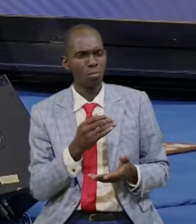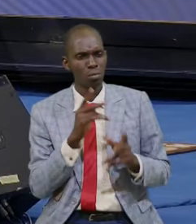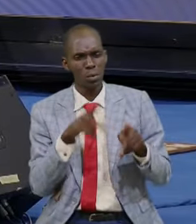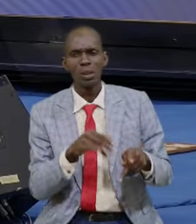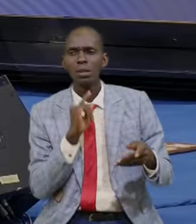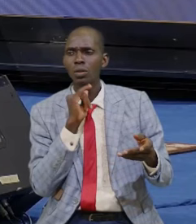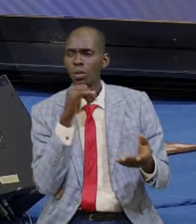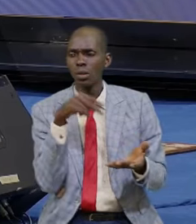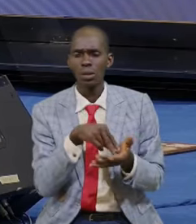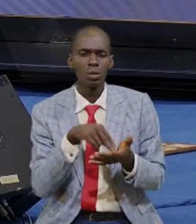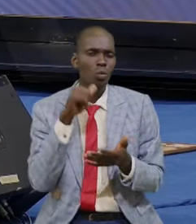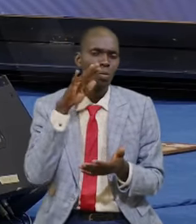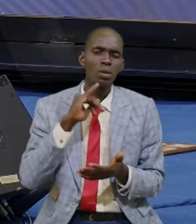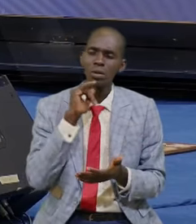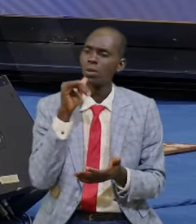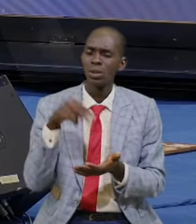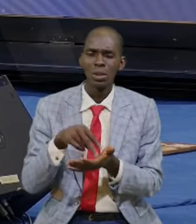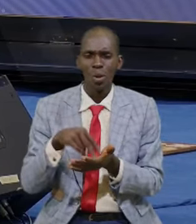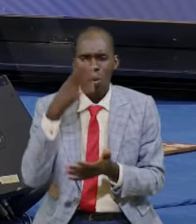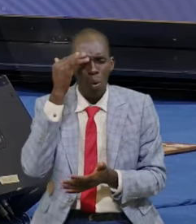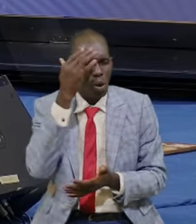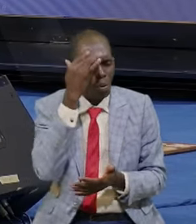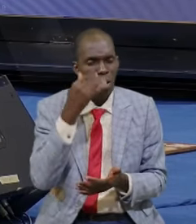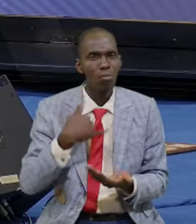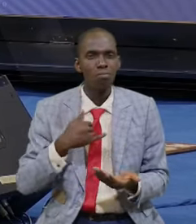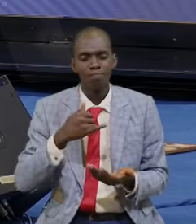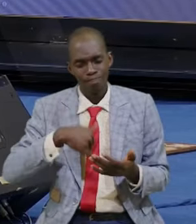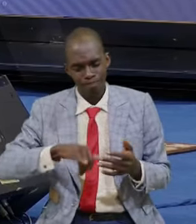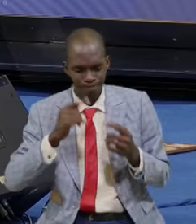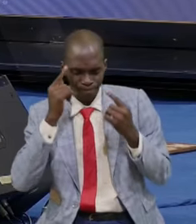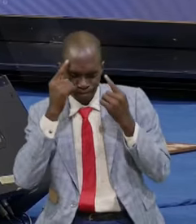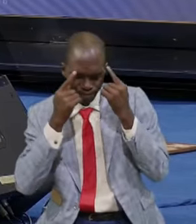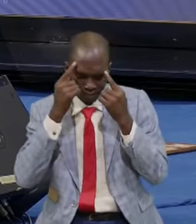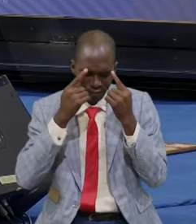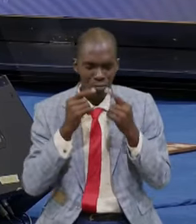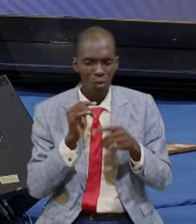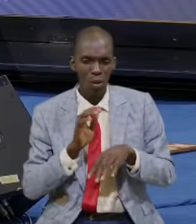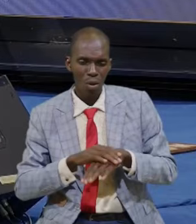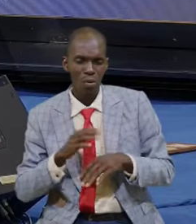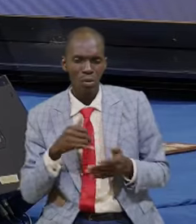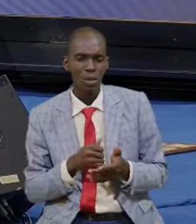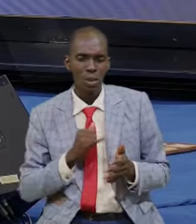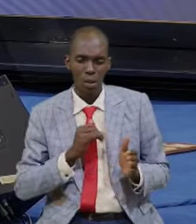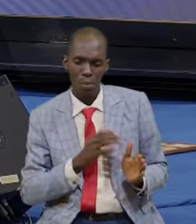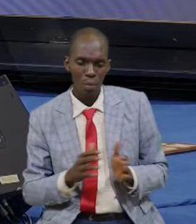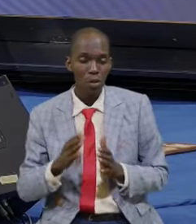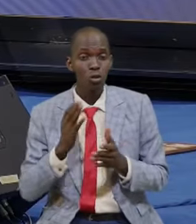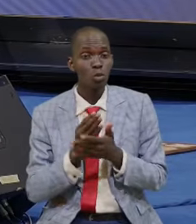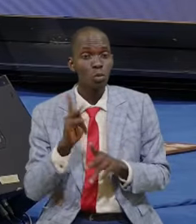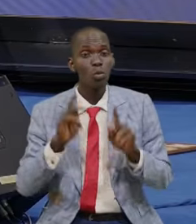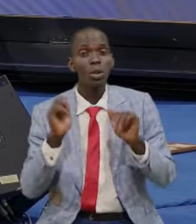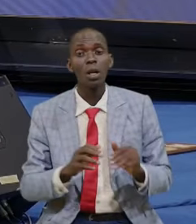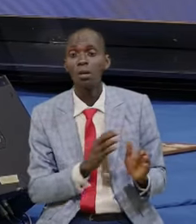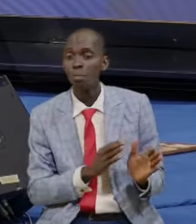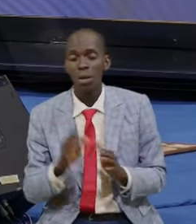up. Why? I'm still thinking, I'm still planning. There are people that think and plan, they think and plan for years and they